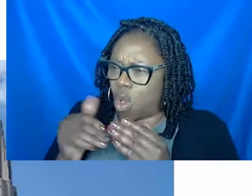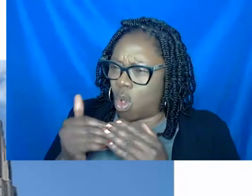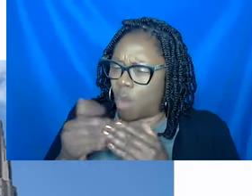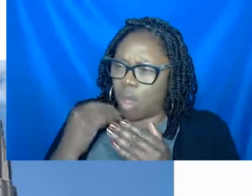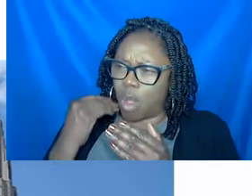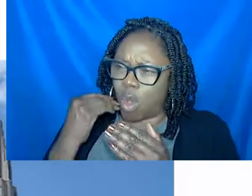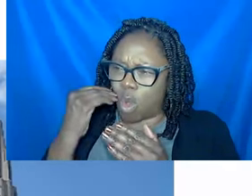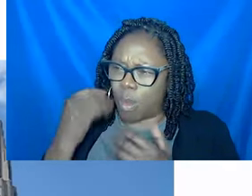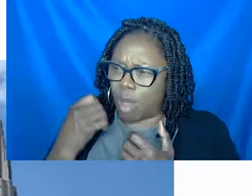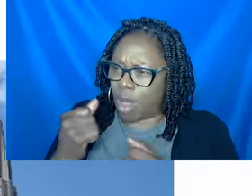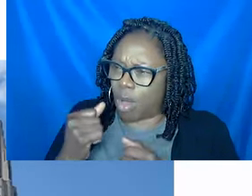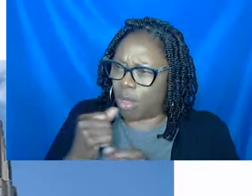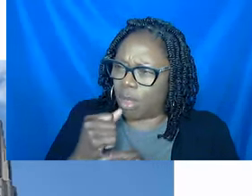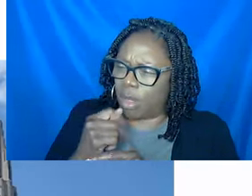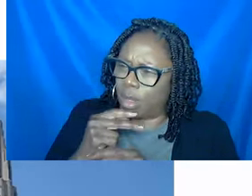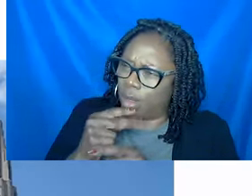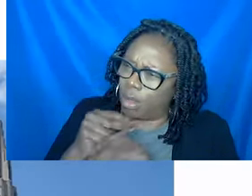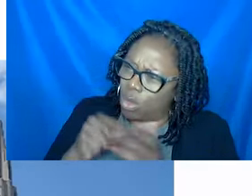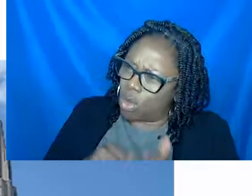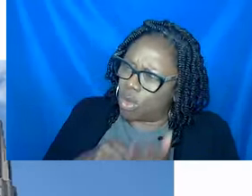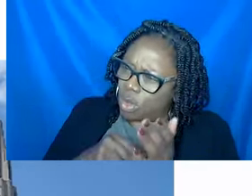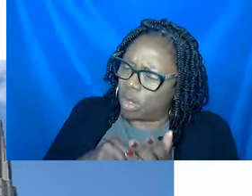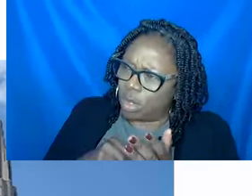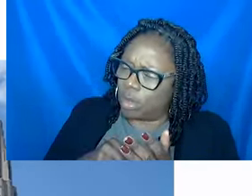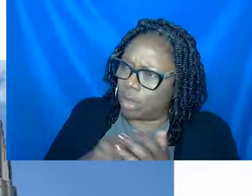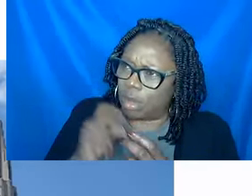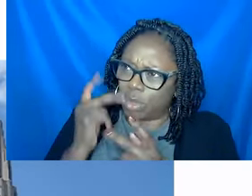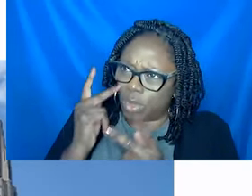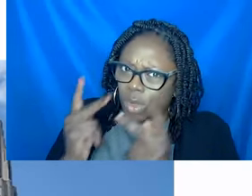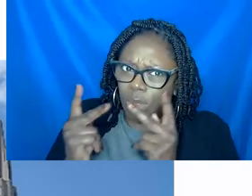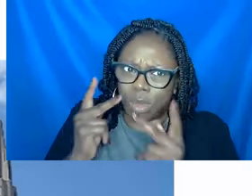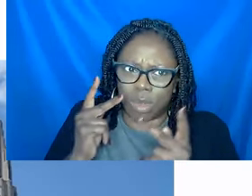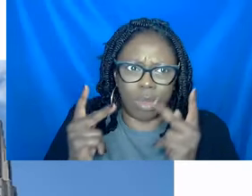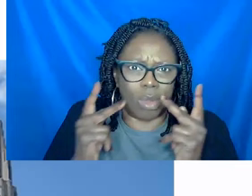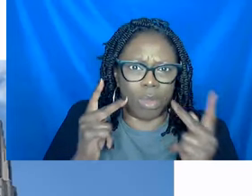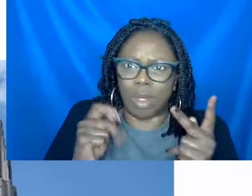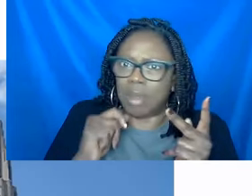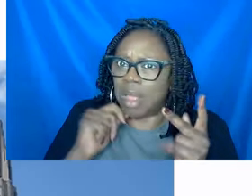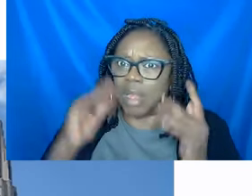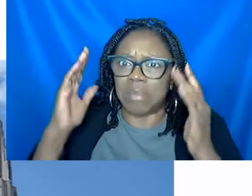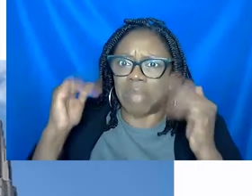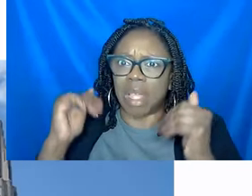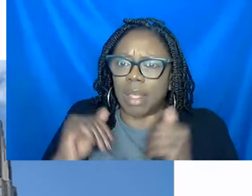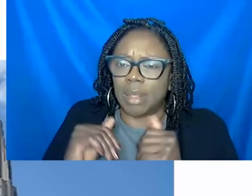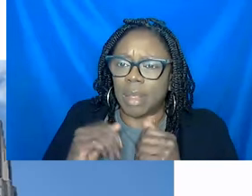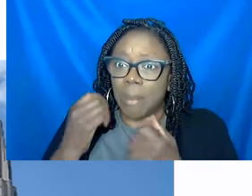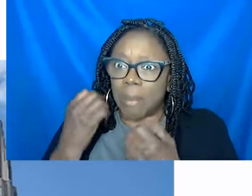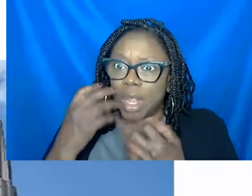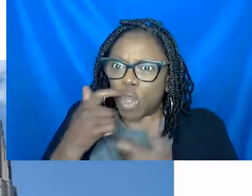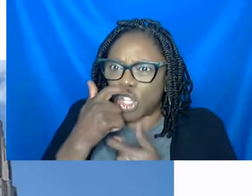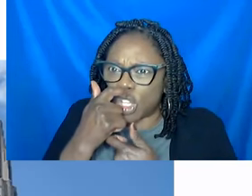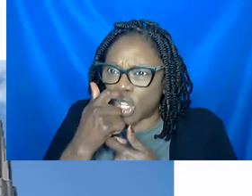worked with, my friends. Right. This was unanticipated. And many of them were so very interested in